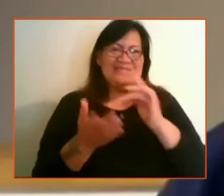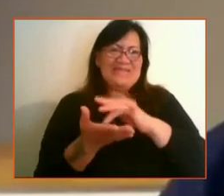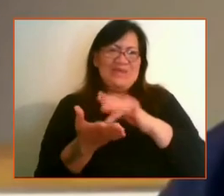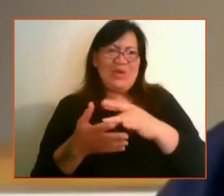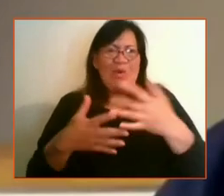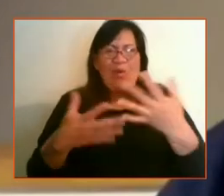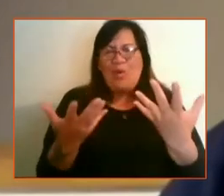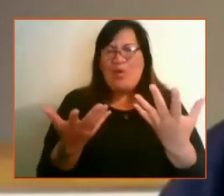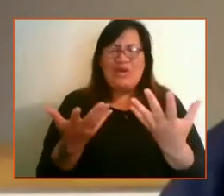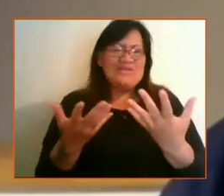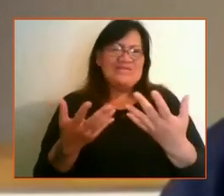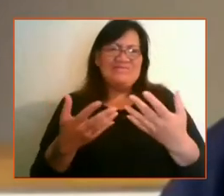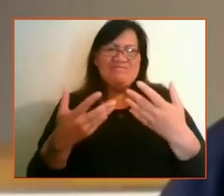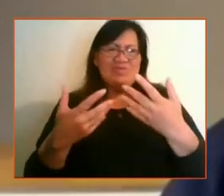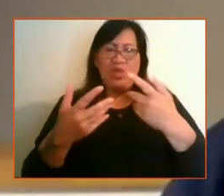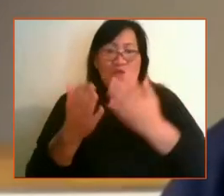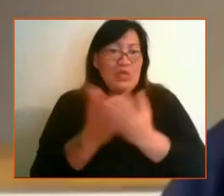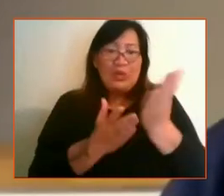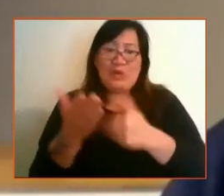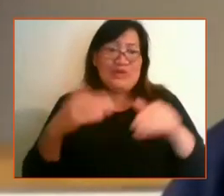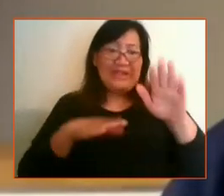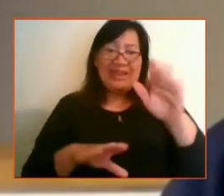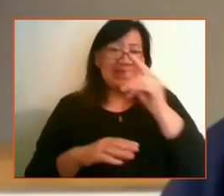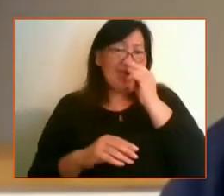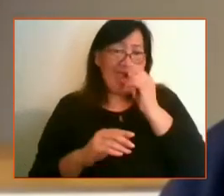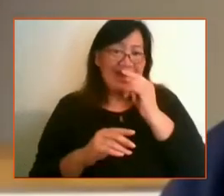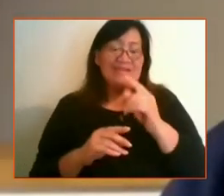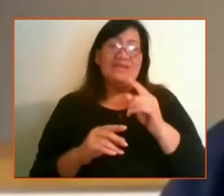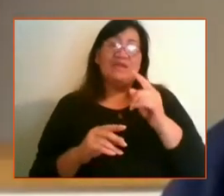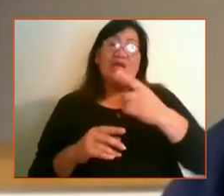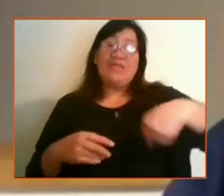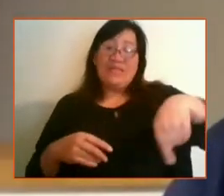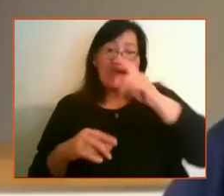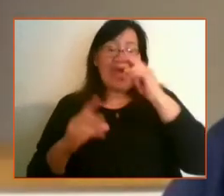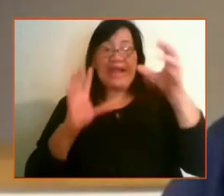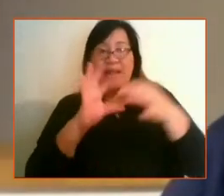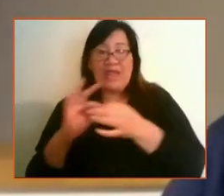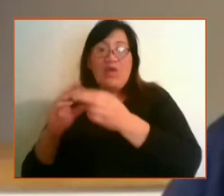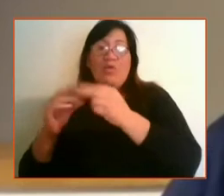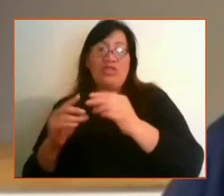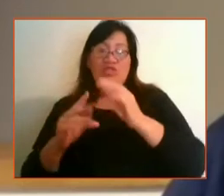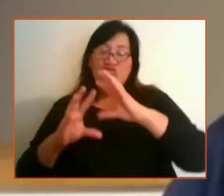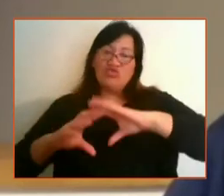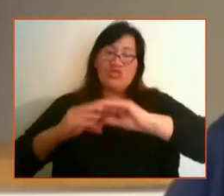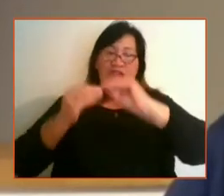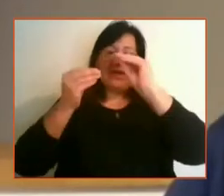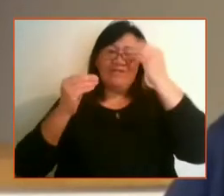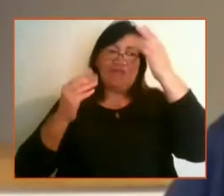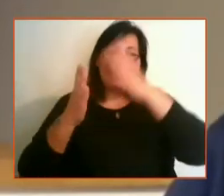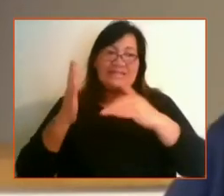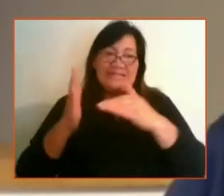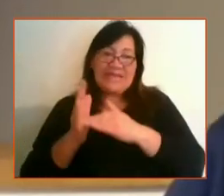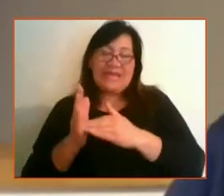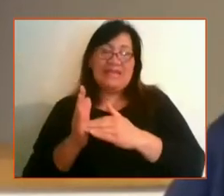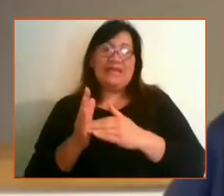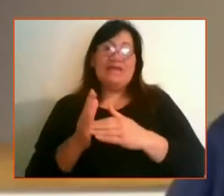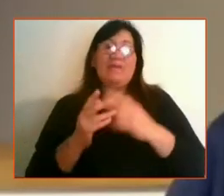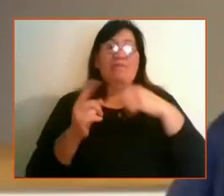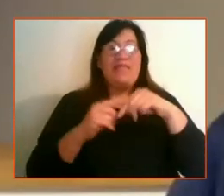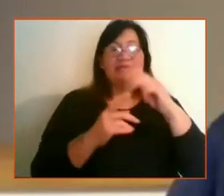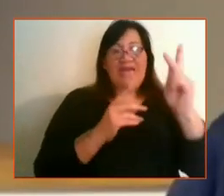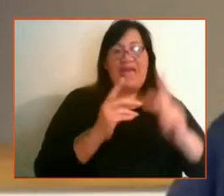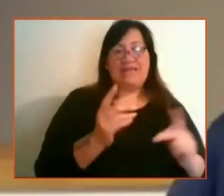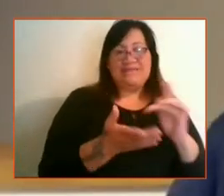or whatever they may be, right around the country that can connect to Ministry of Culture and Heritage and Creative NZ, which tend to